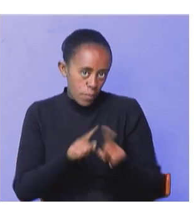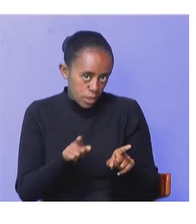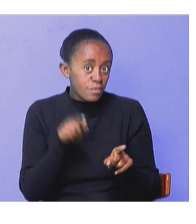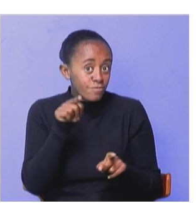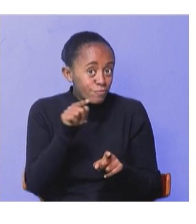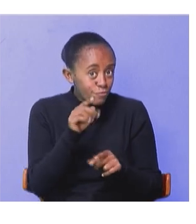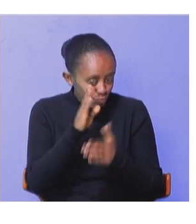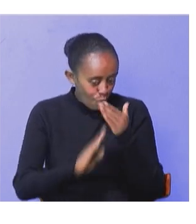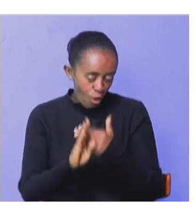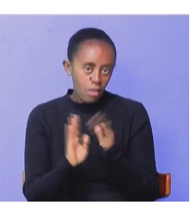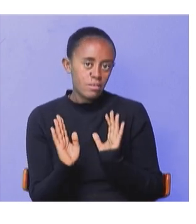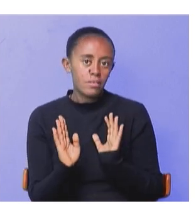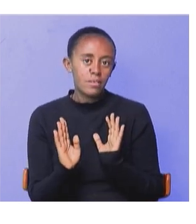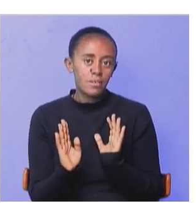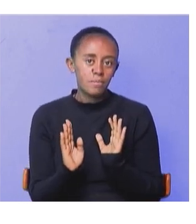polite.